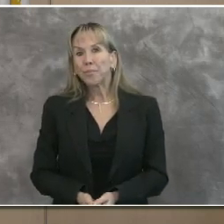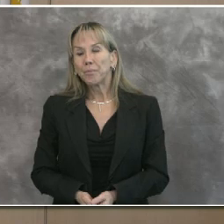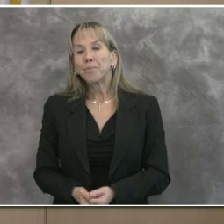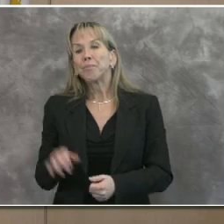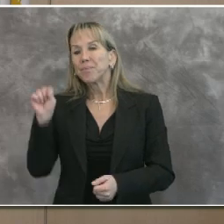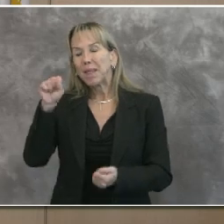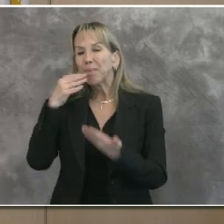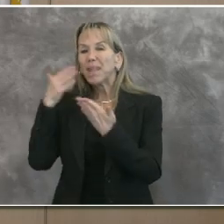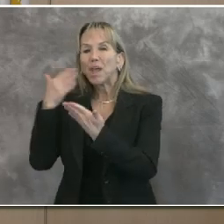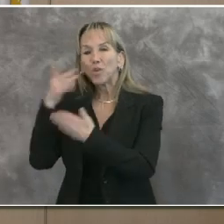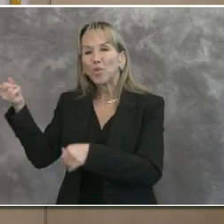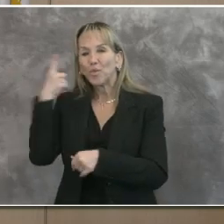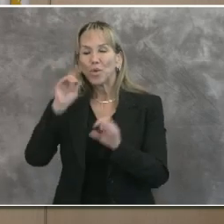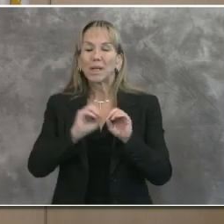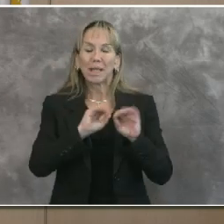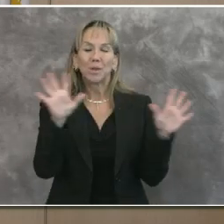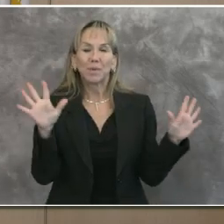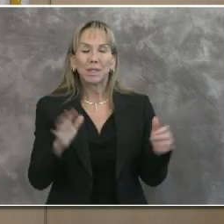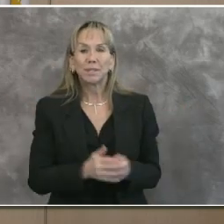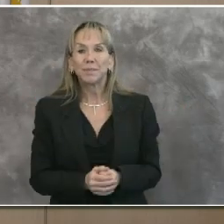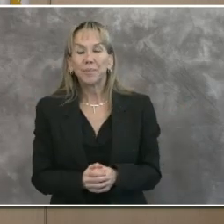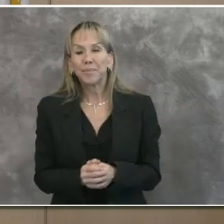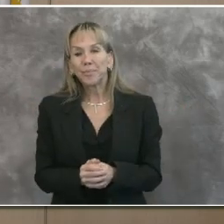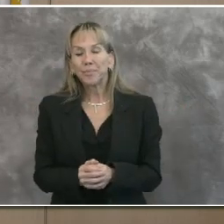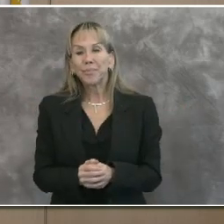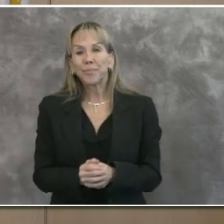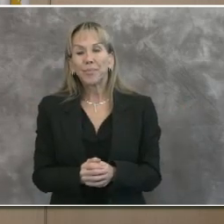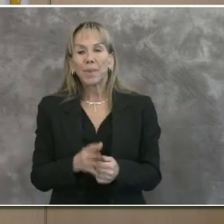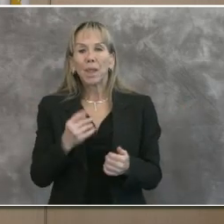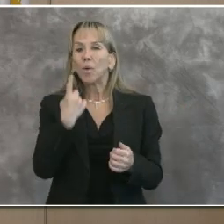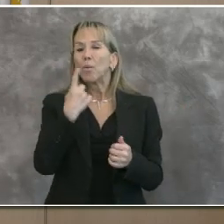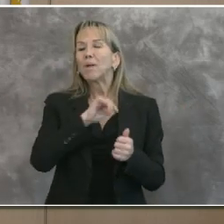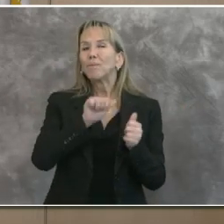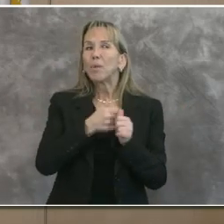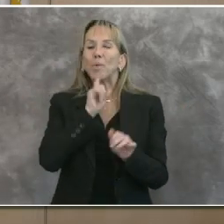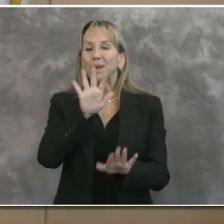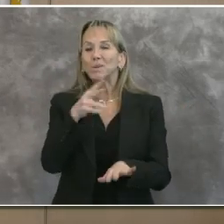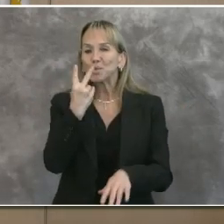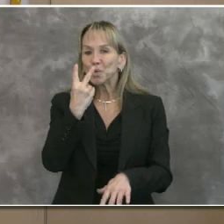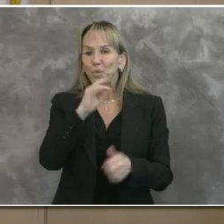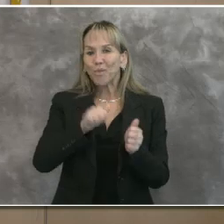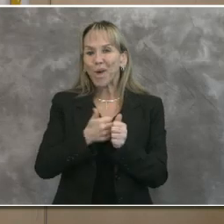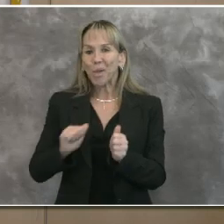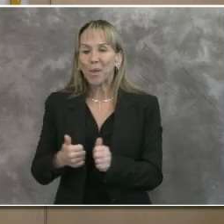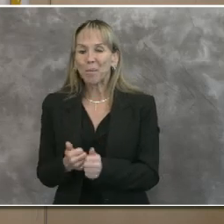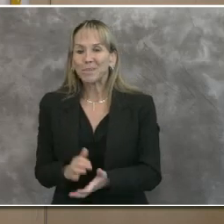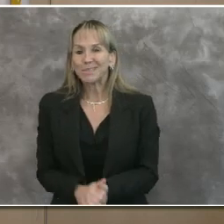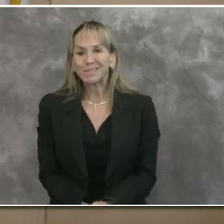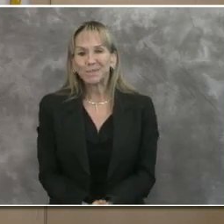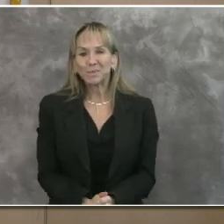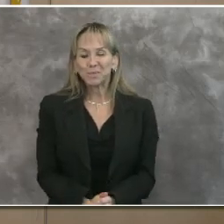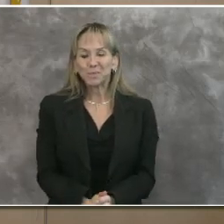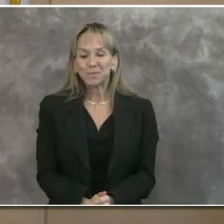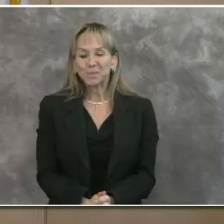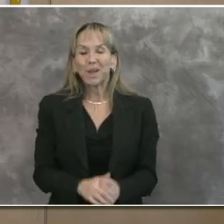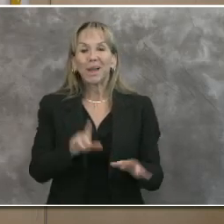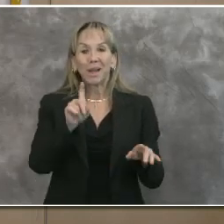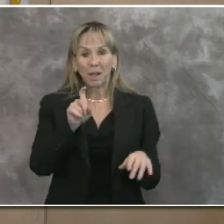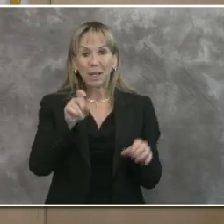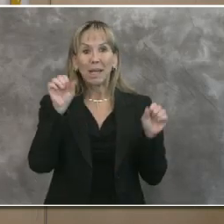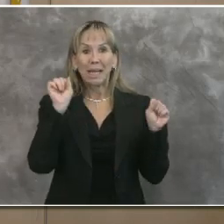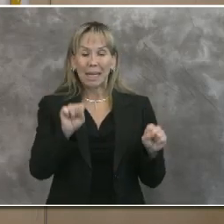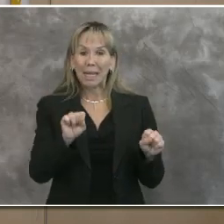Yes, thank you for that clarification. My one follow-up, or 2 follow-ups, are could we look